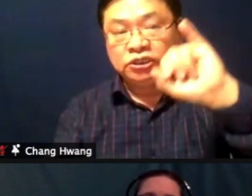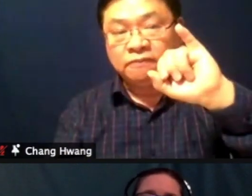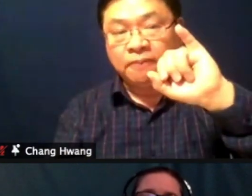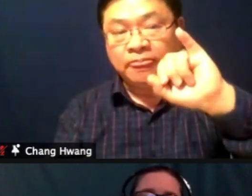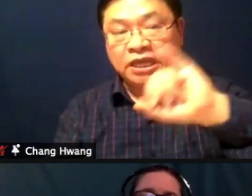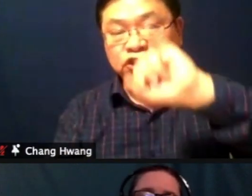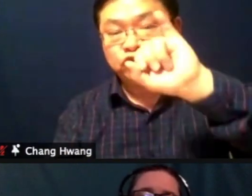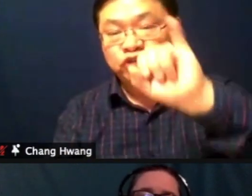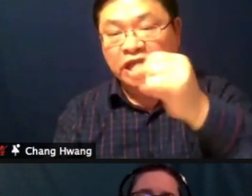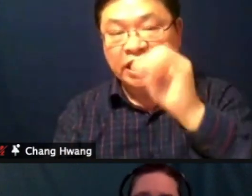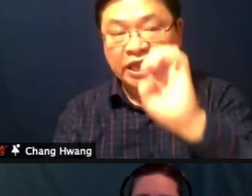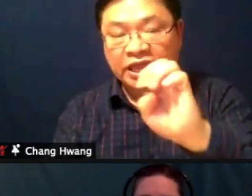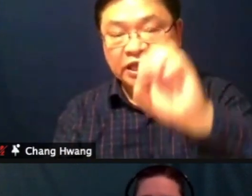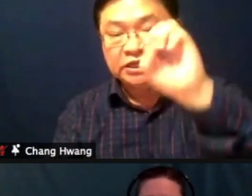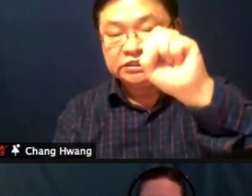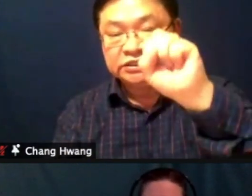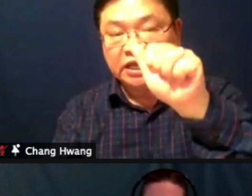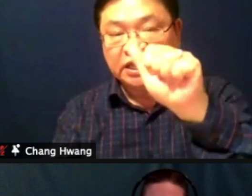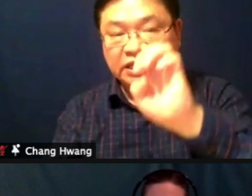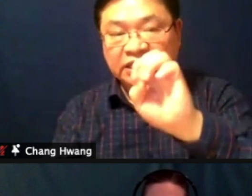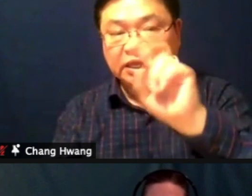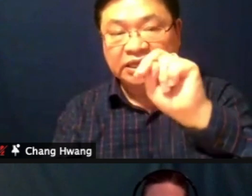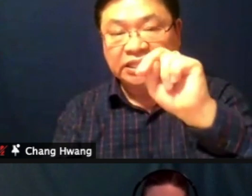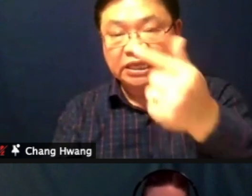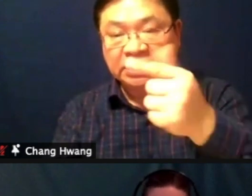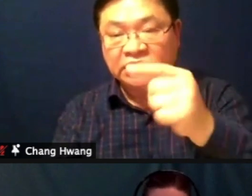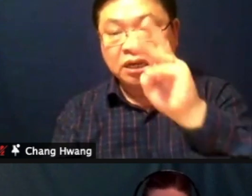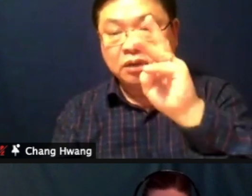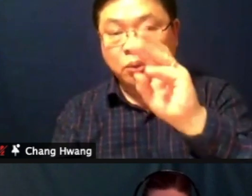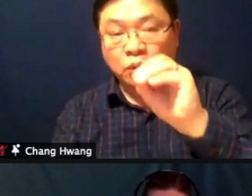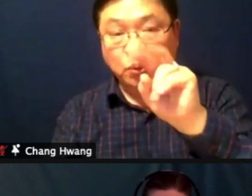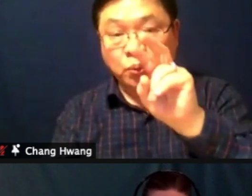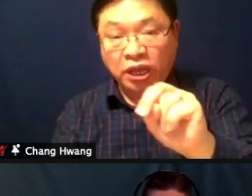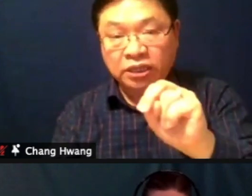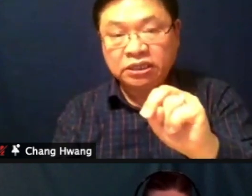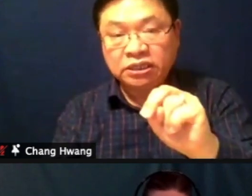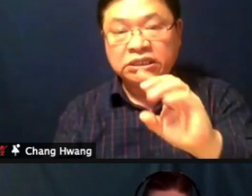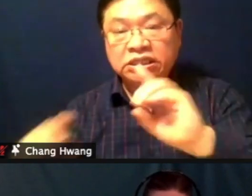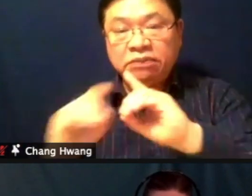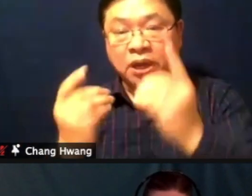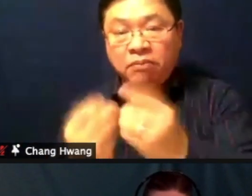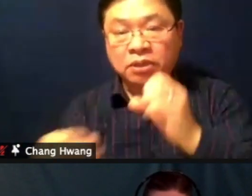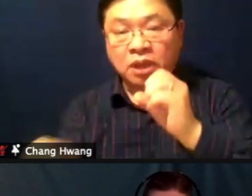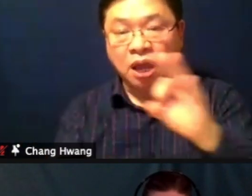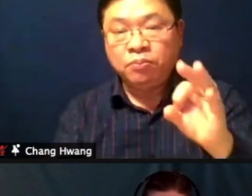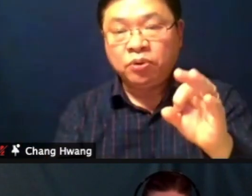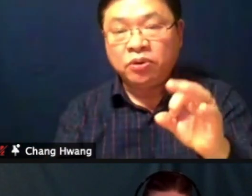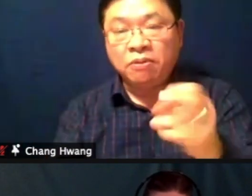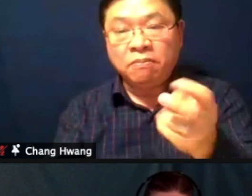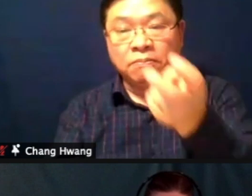And there is a deaf school there that was also founded later. That deaf school was called Seng Wang,